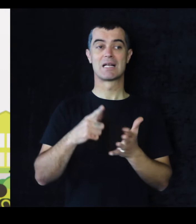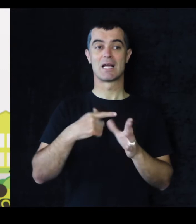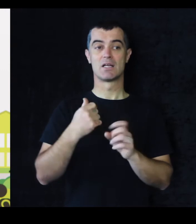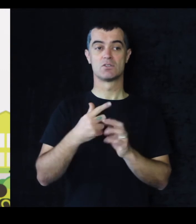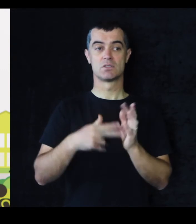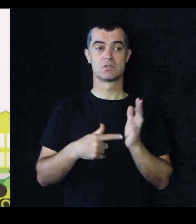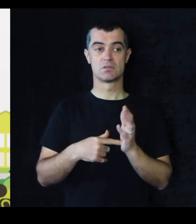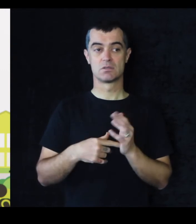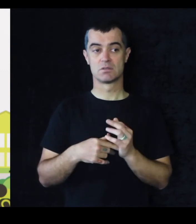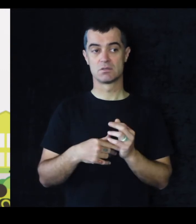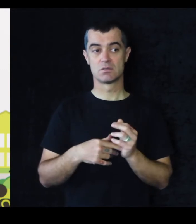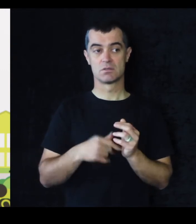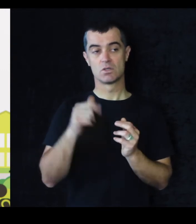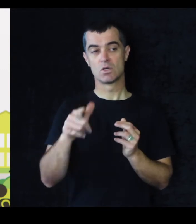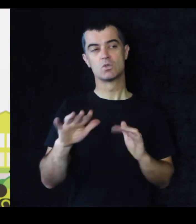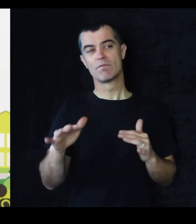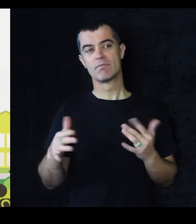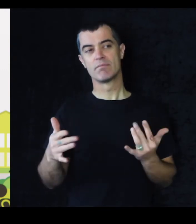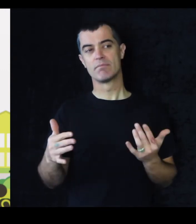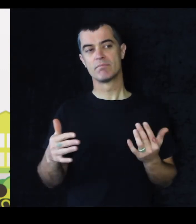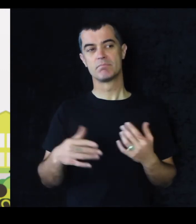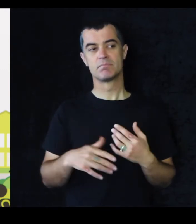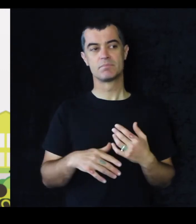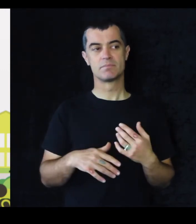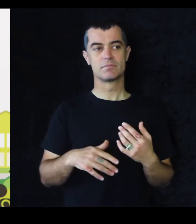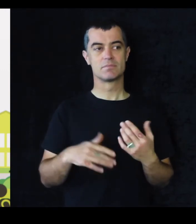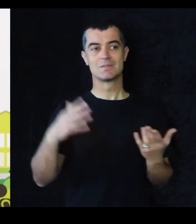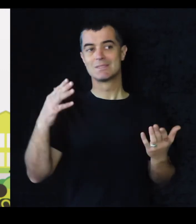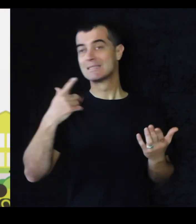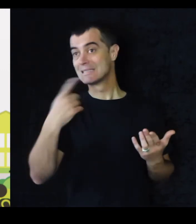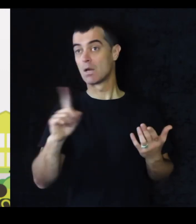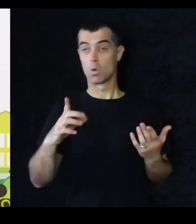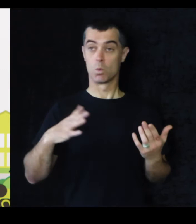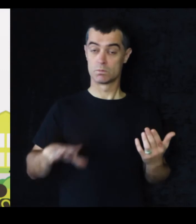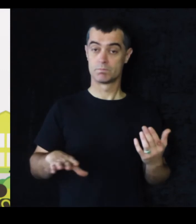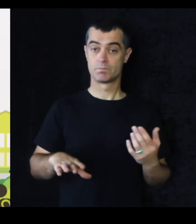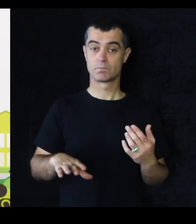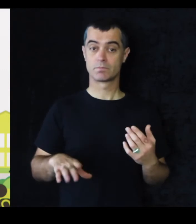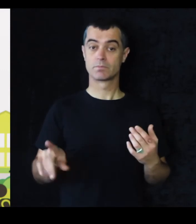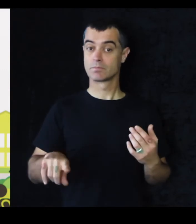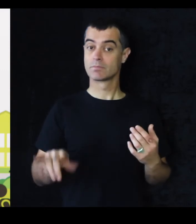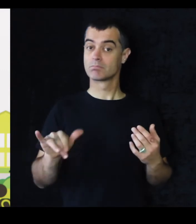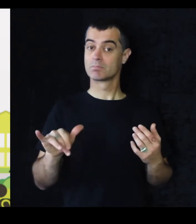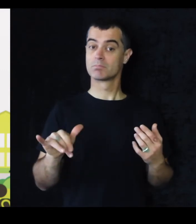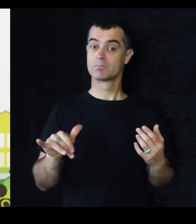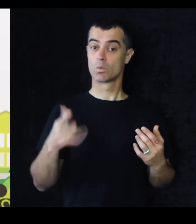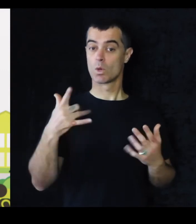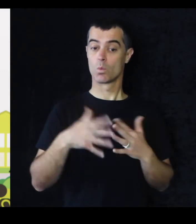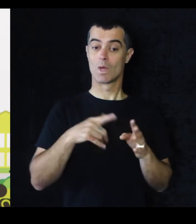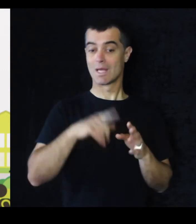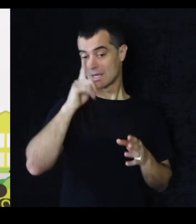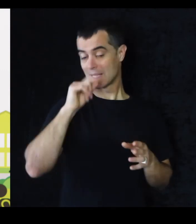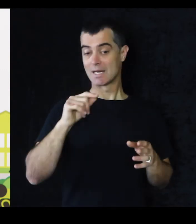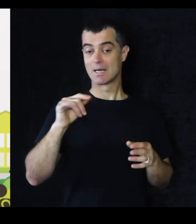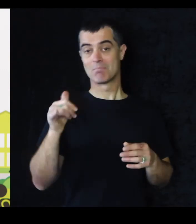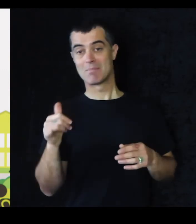agent and, sort of say what you want, and there might be a way that you can look